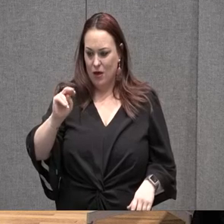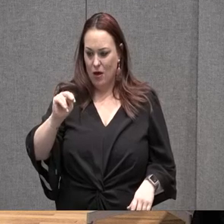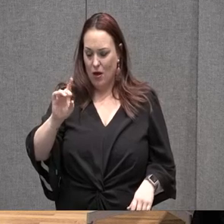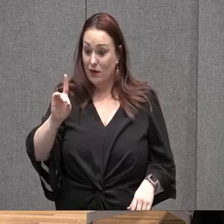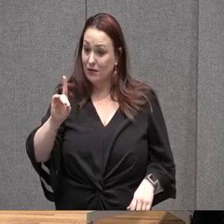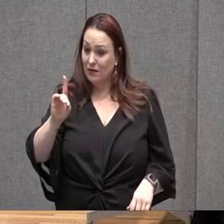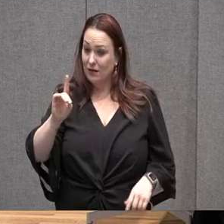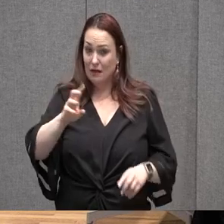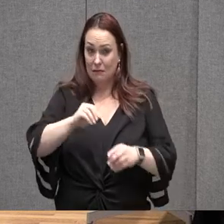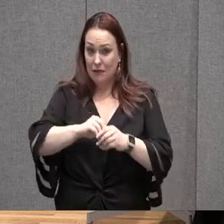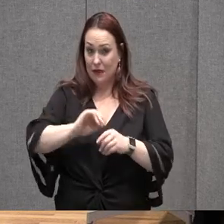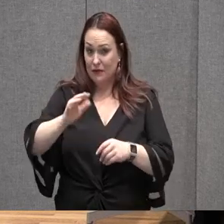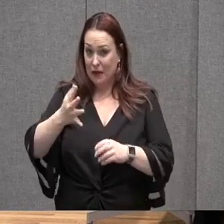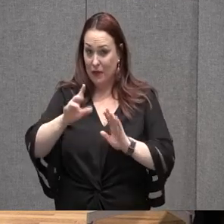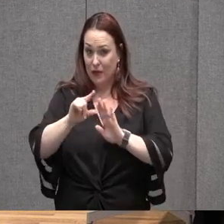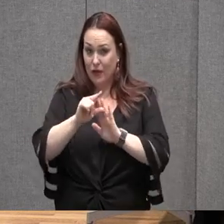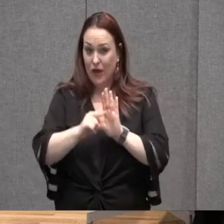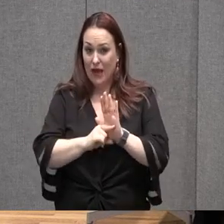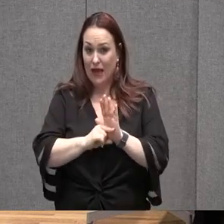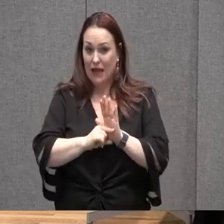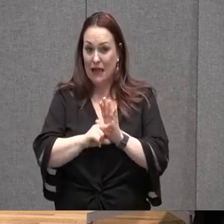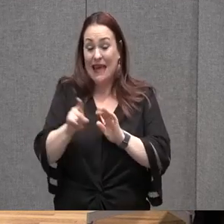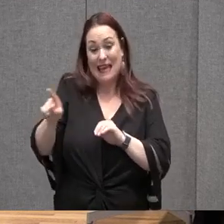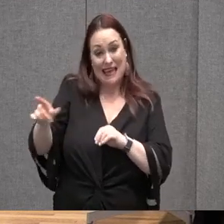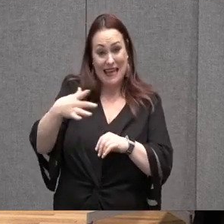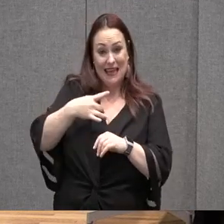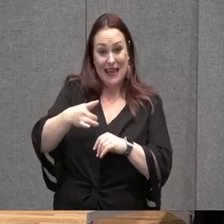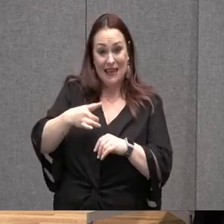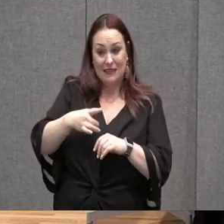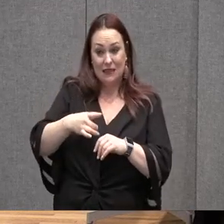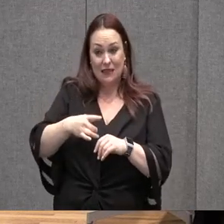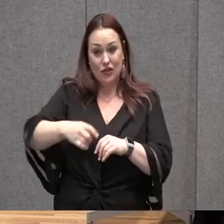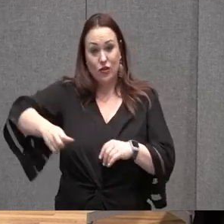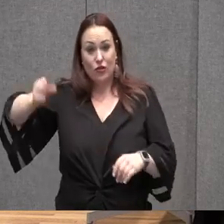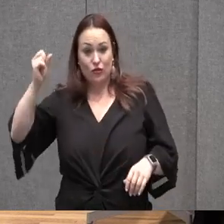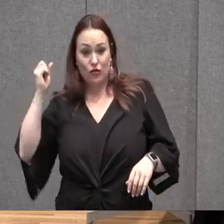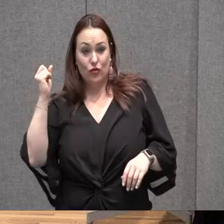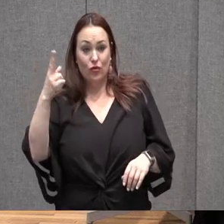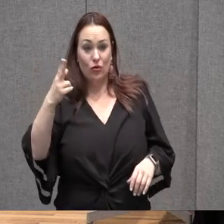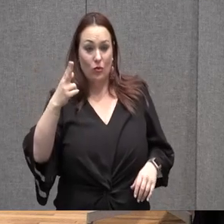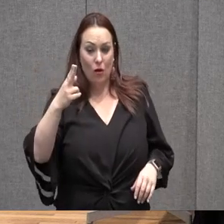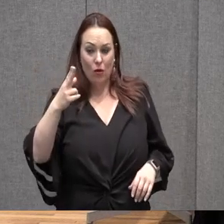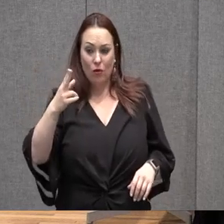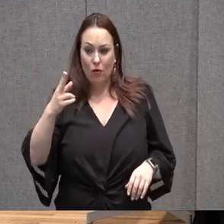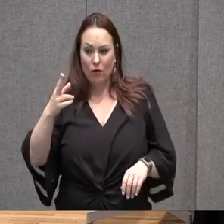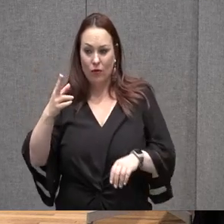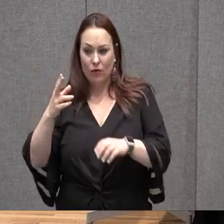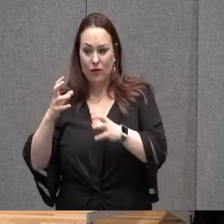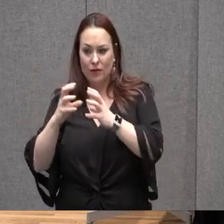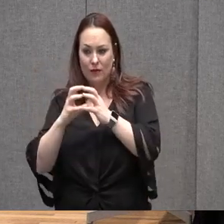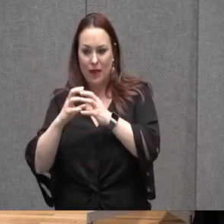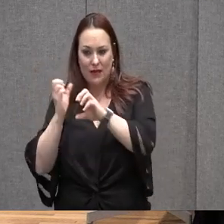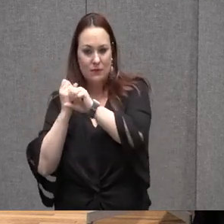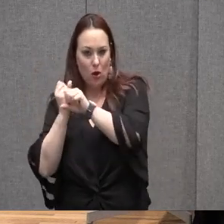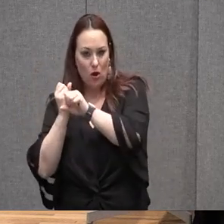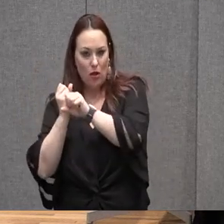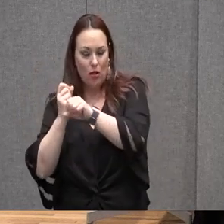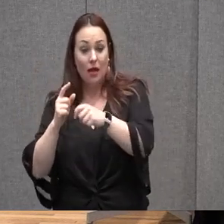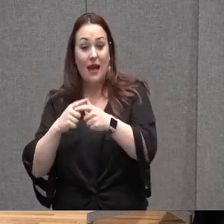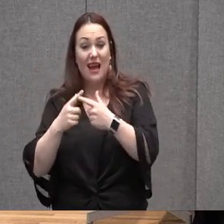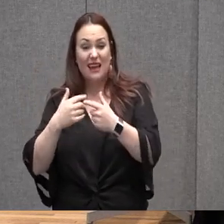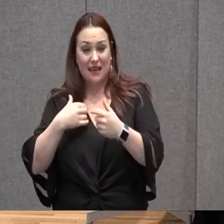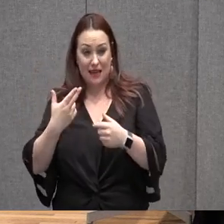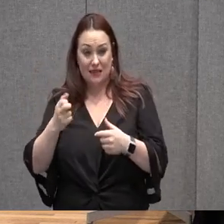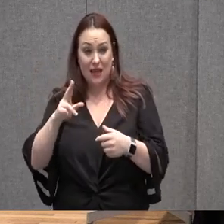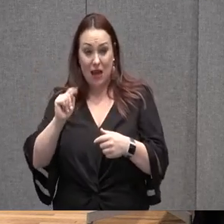in fifth grade, he likes to throw the baseball a lot and he hunts too. And sometimes he has a